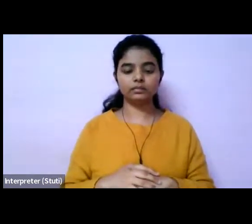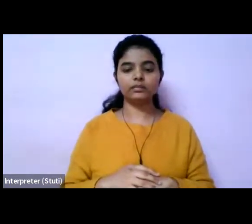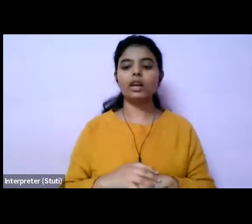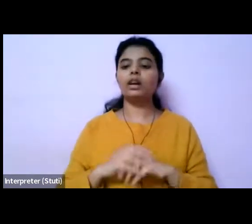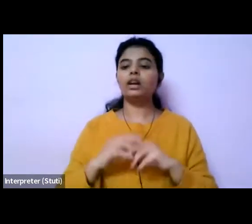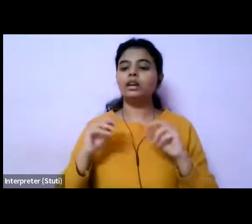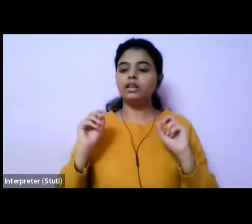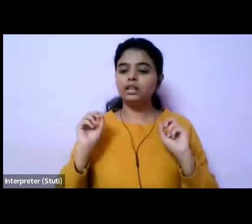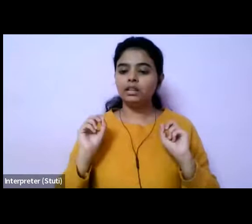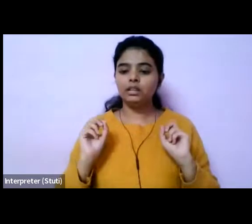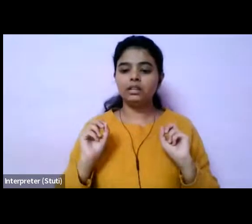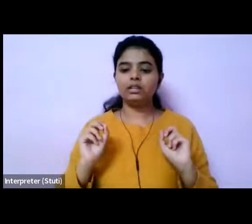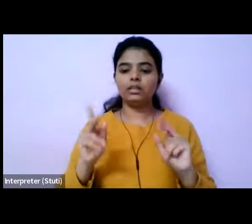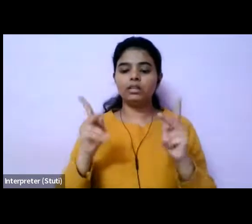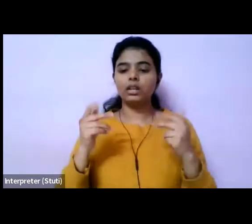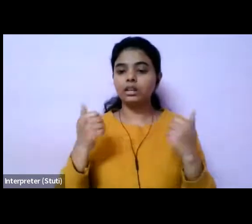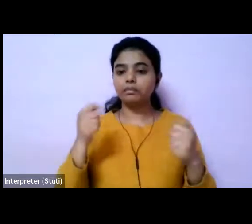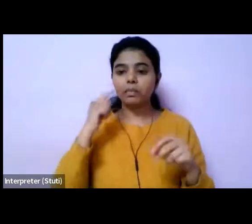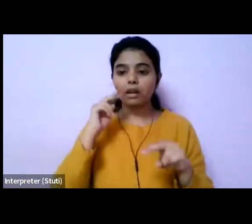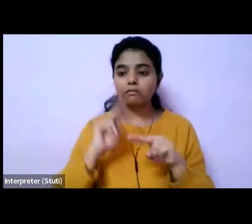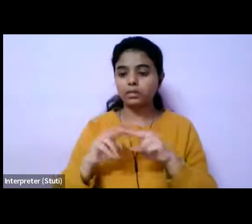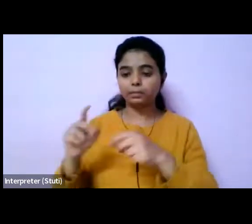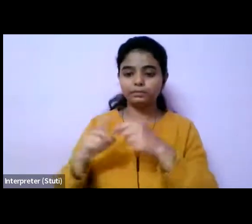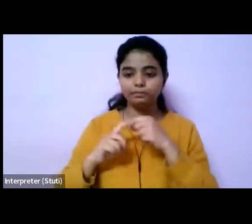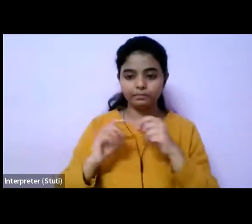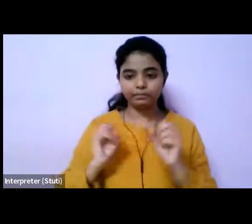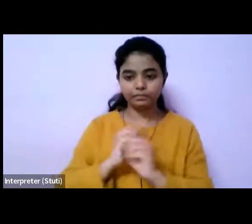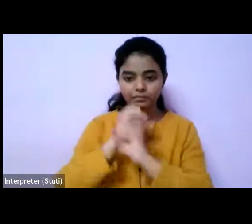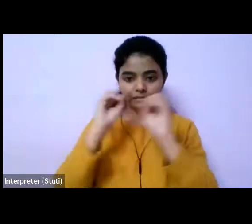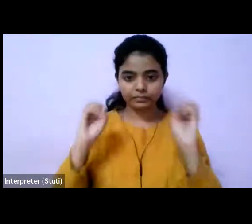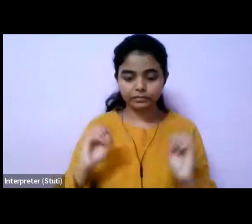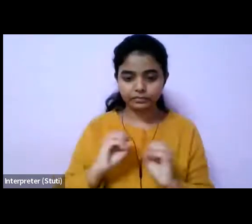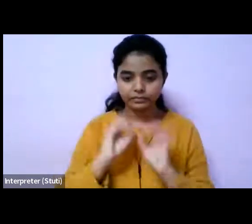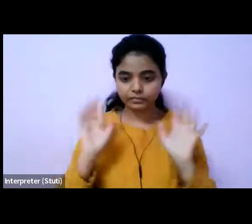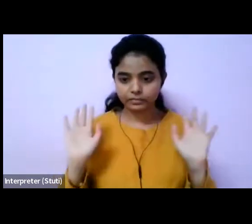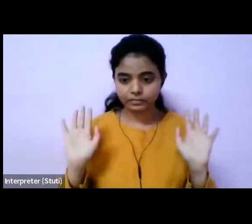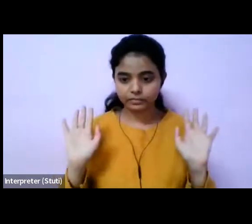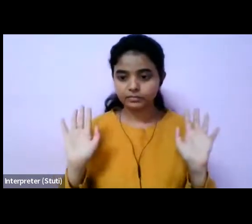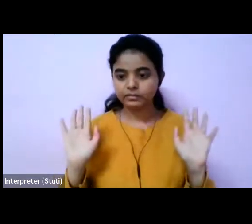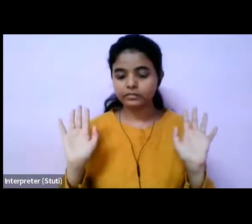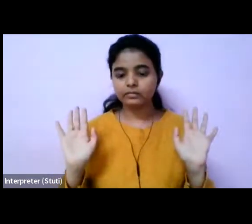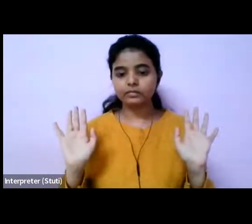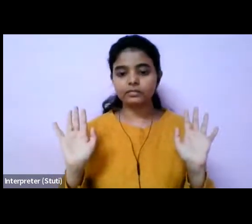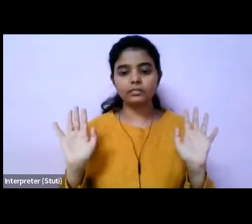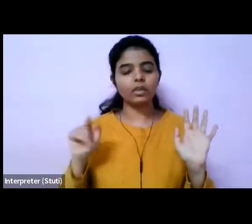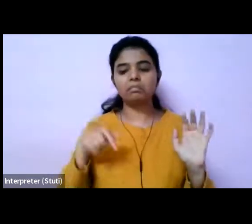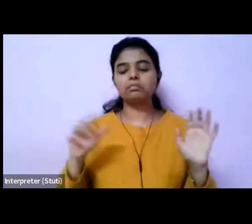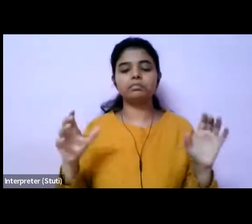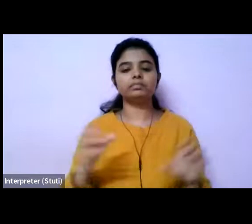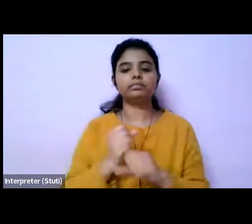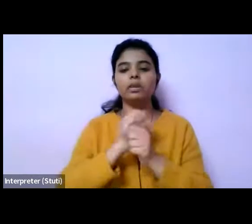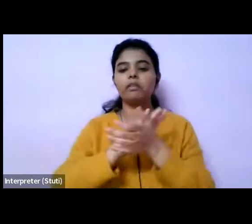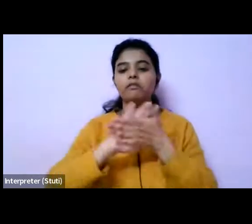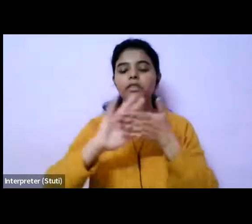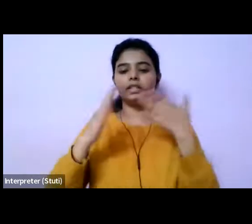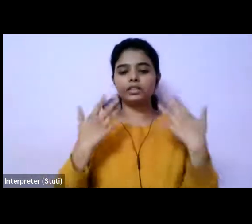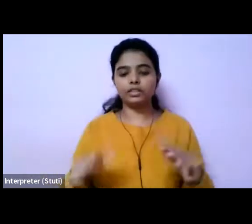Right. If not, then I'll just wind up.